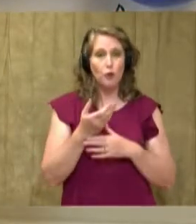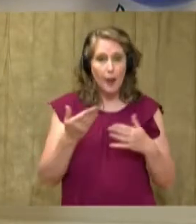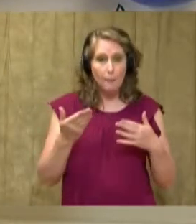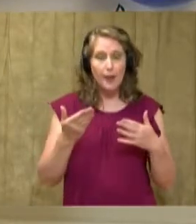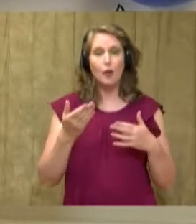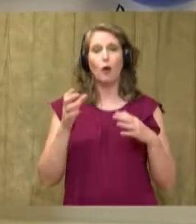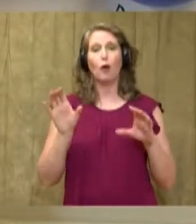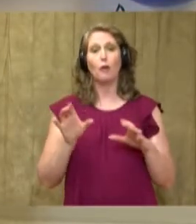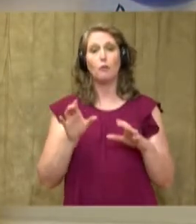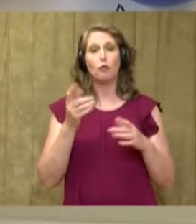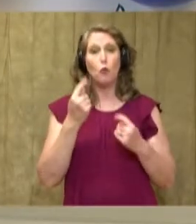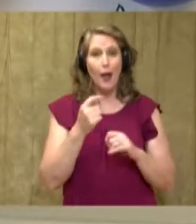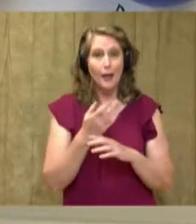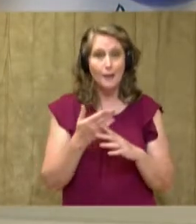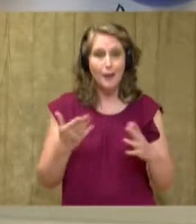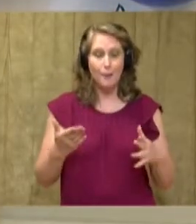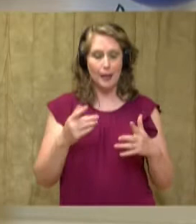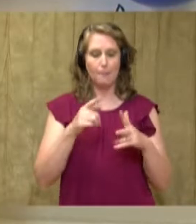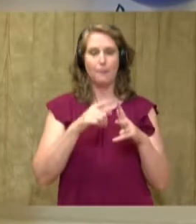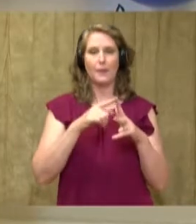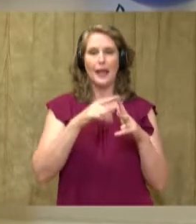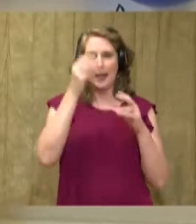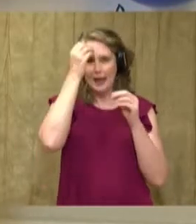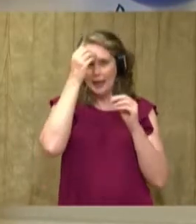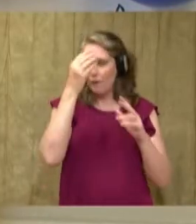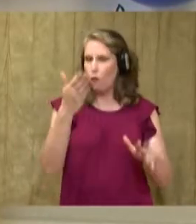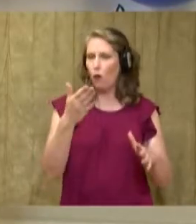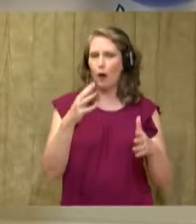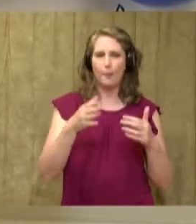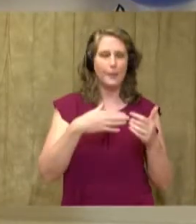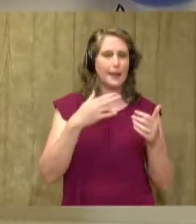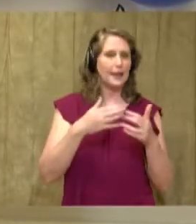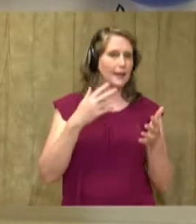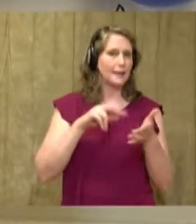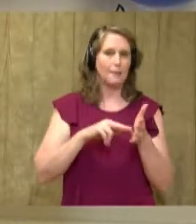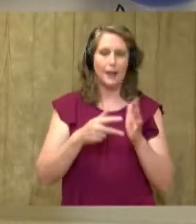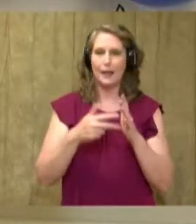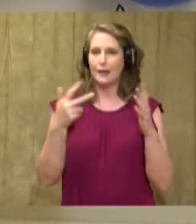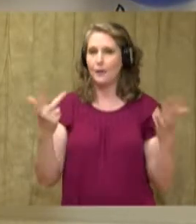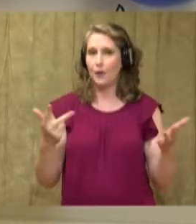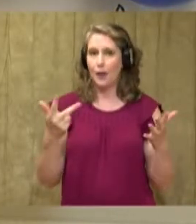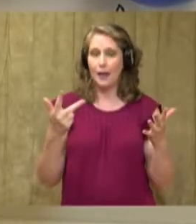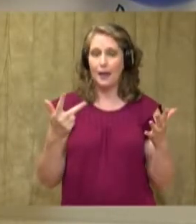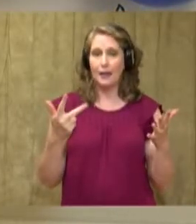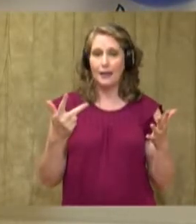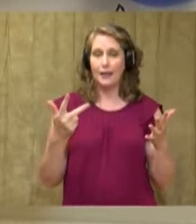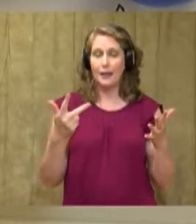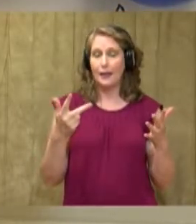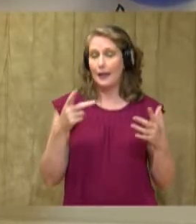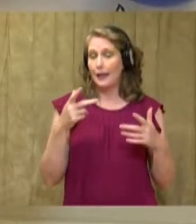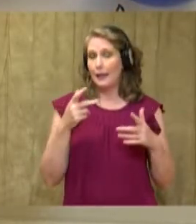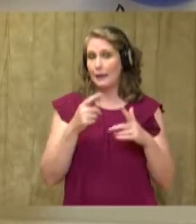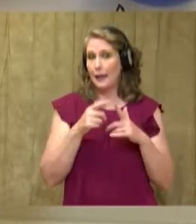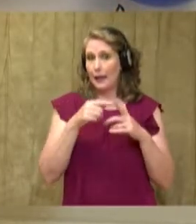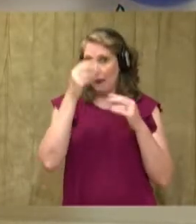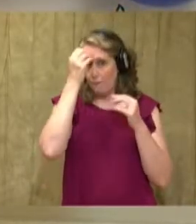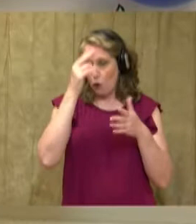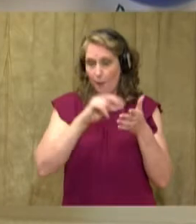try something. What about inform? This is easy. Inform is just a bigger word for to give you